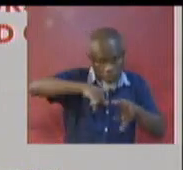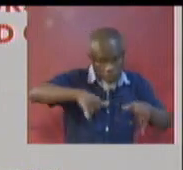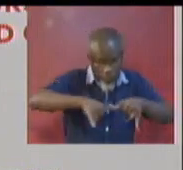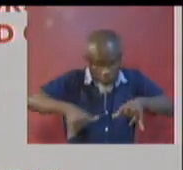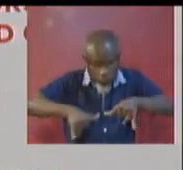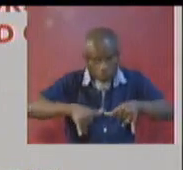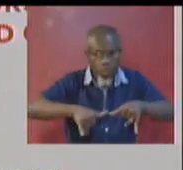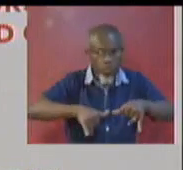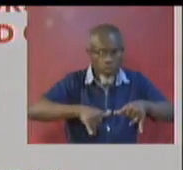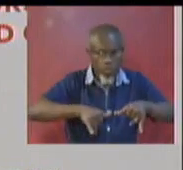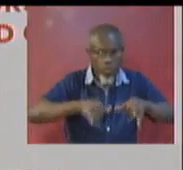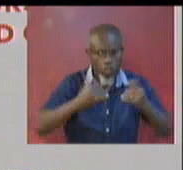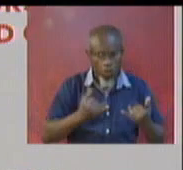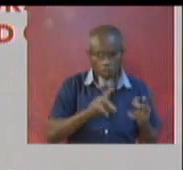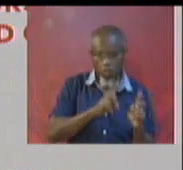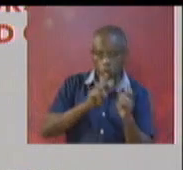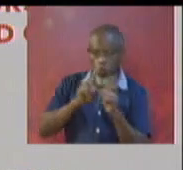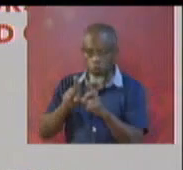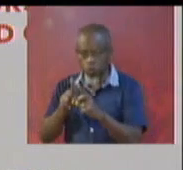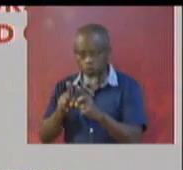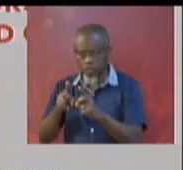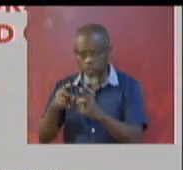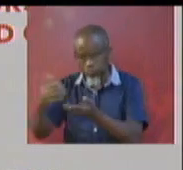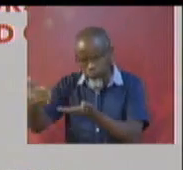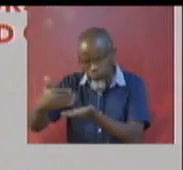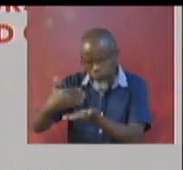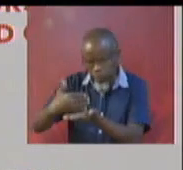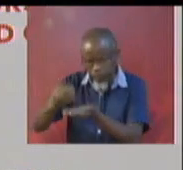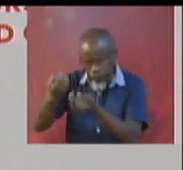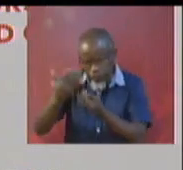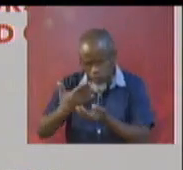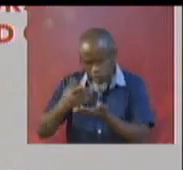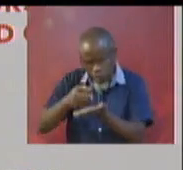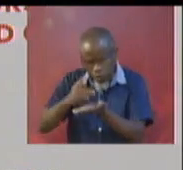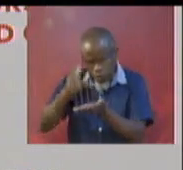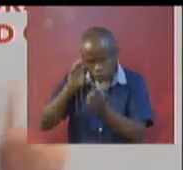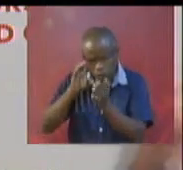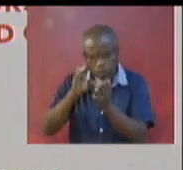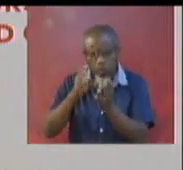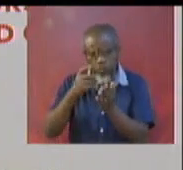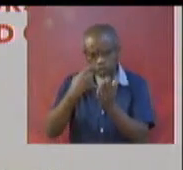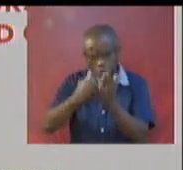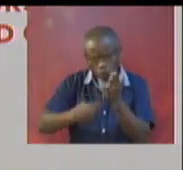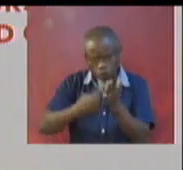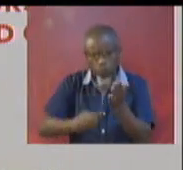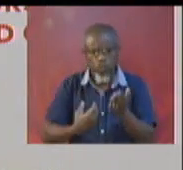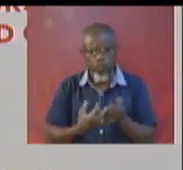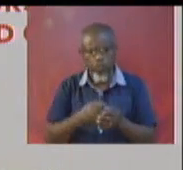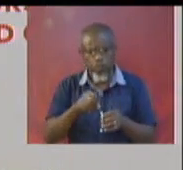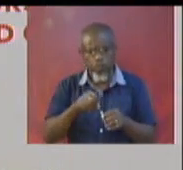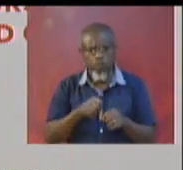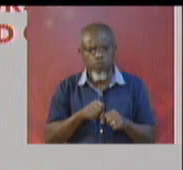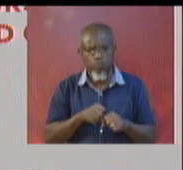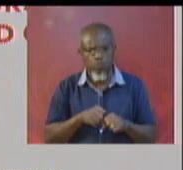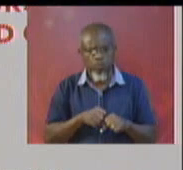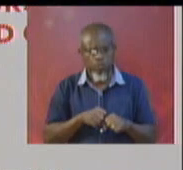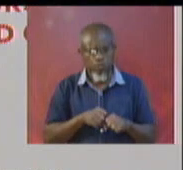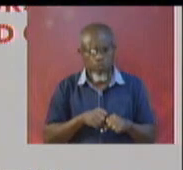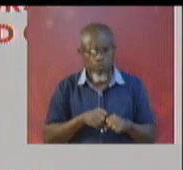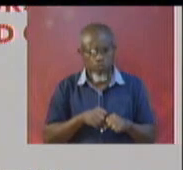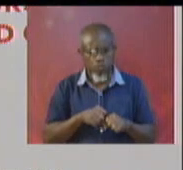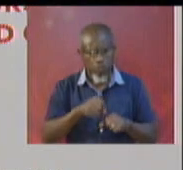out to get quotes and so on. But my information is the chiller, the walk-in part, could be built very